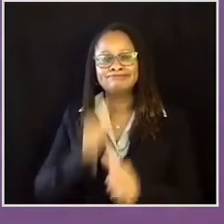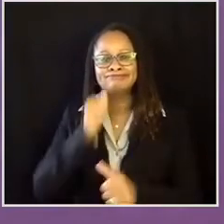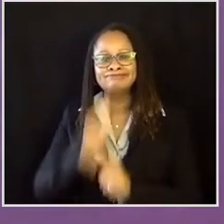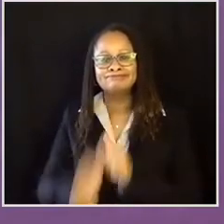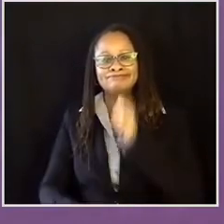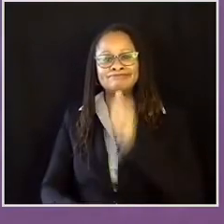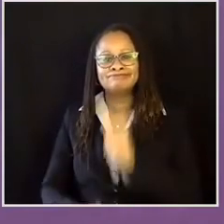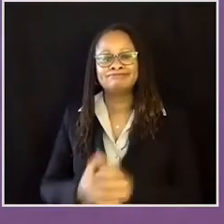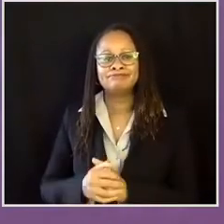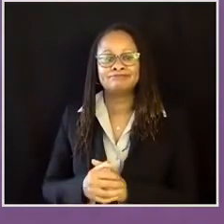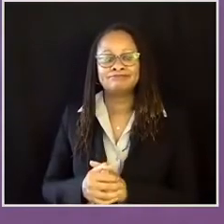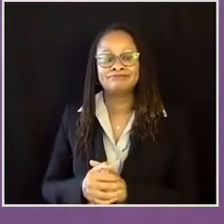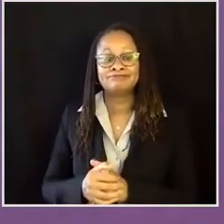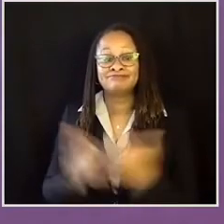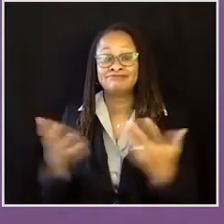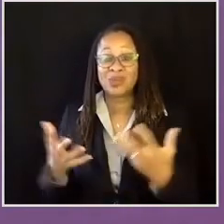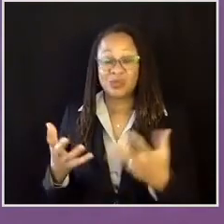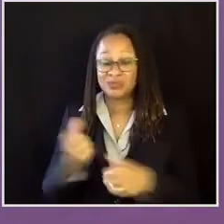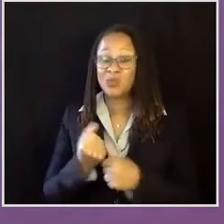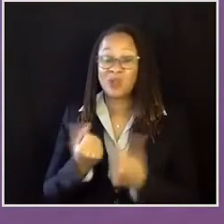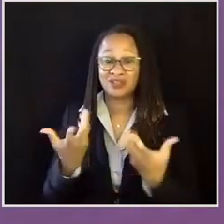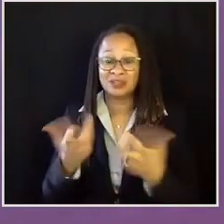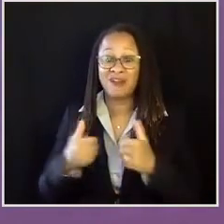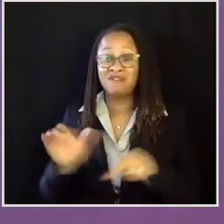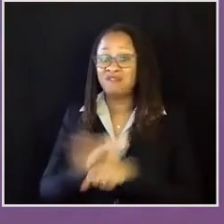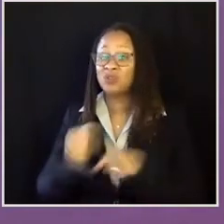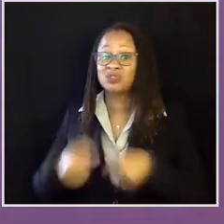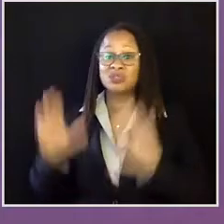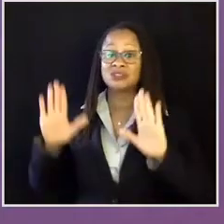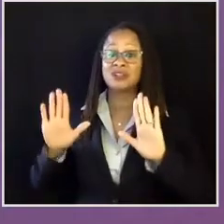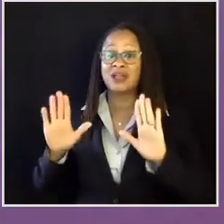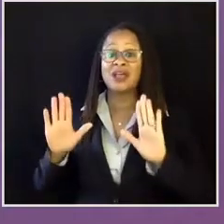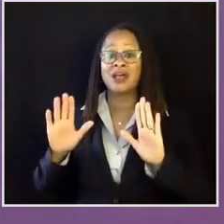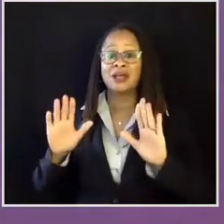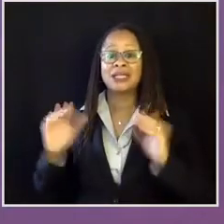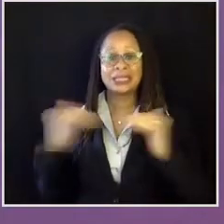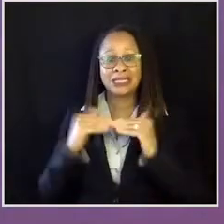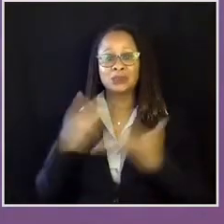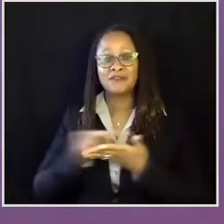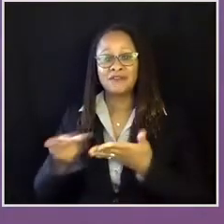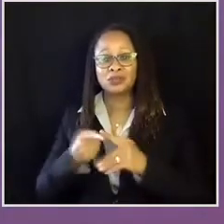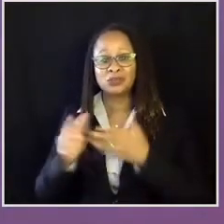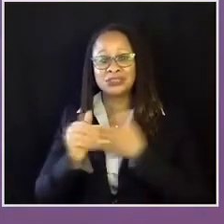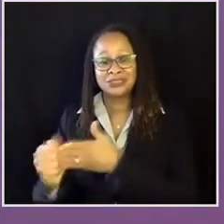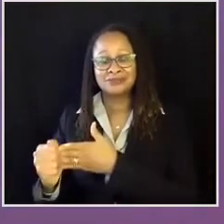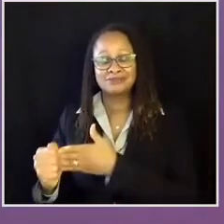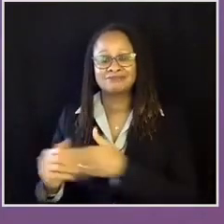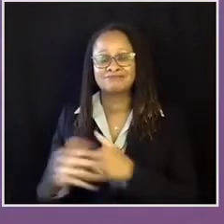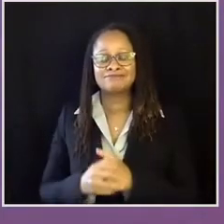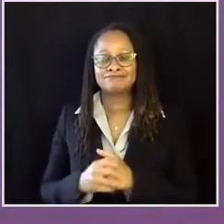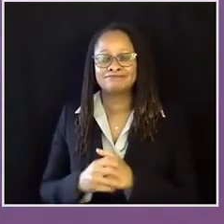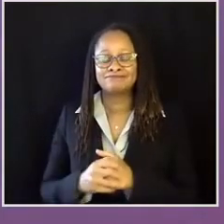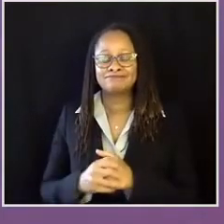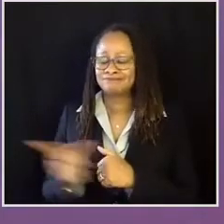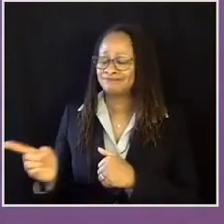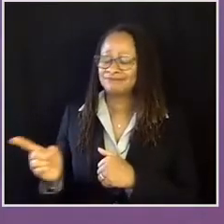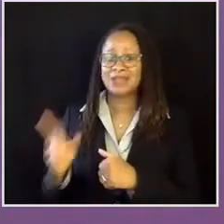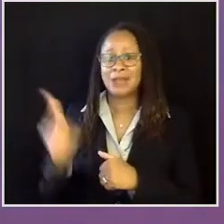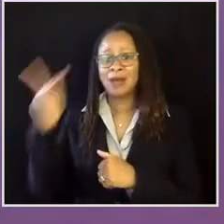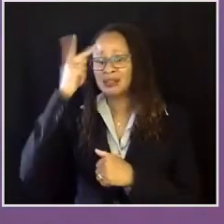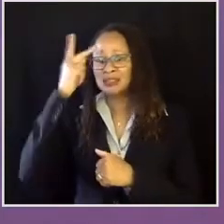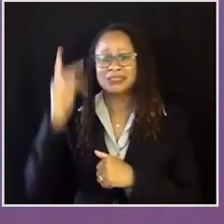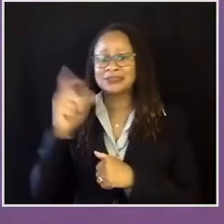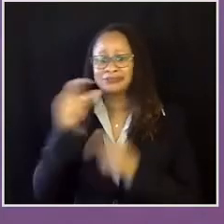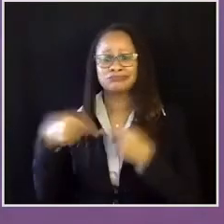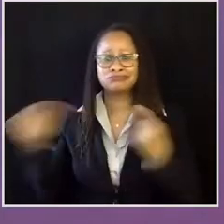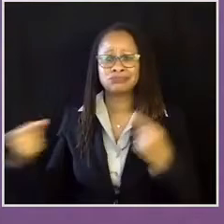which amounts to a full surrender and a failure to lead. It's backward-looking politics that's going to